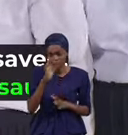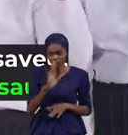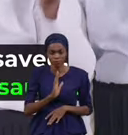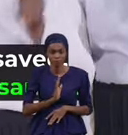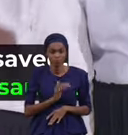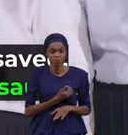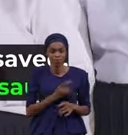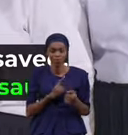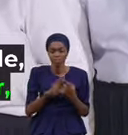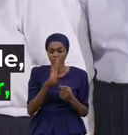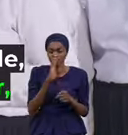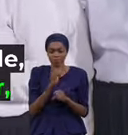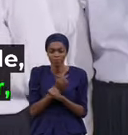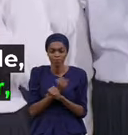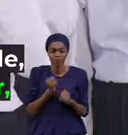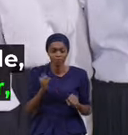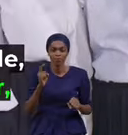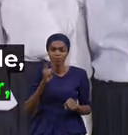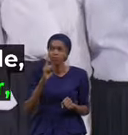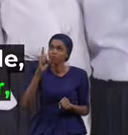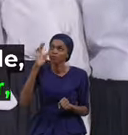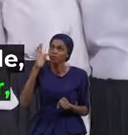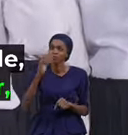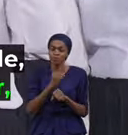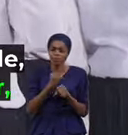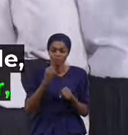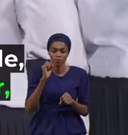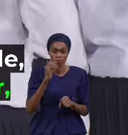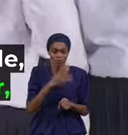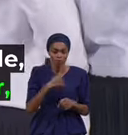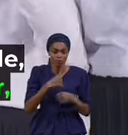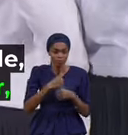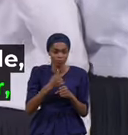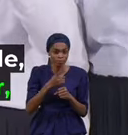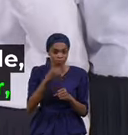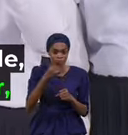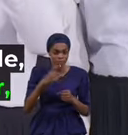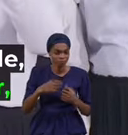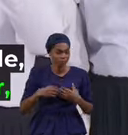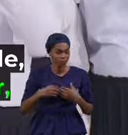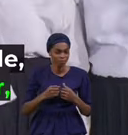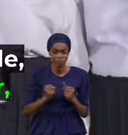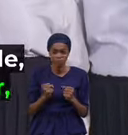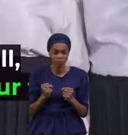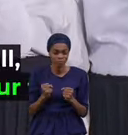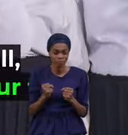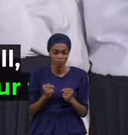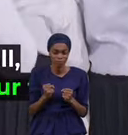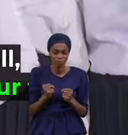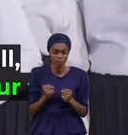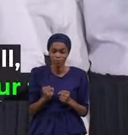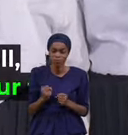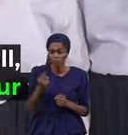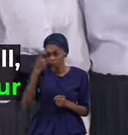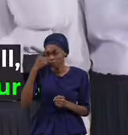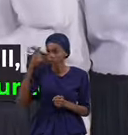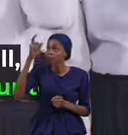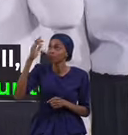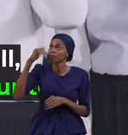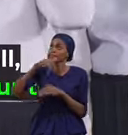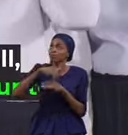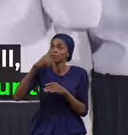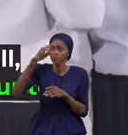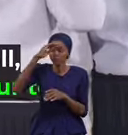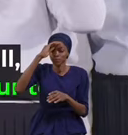for your soul to be saved. He will save you and make you whole. For God